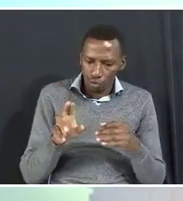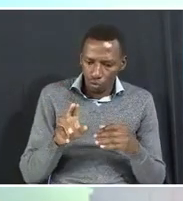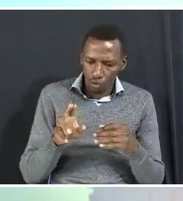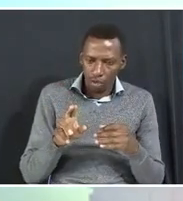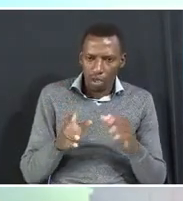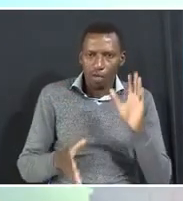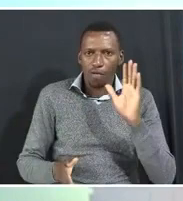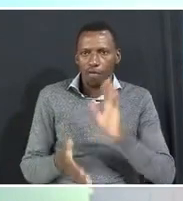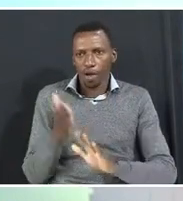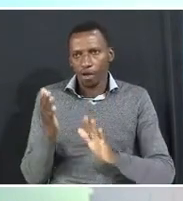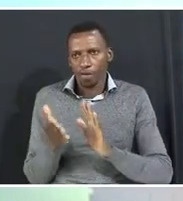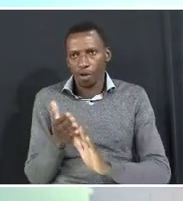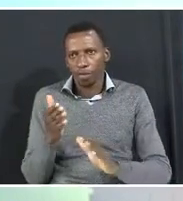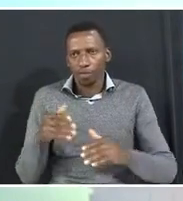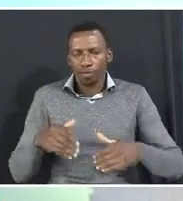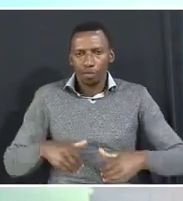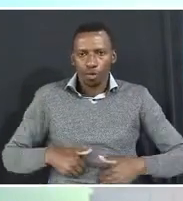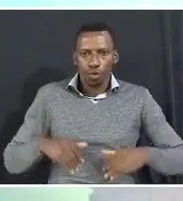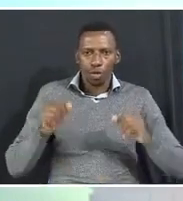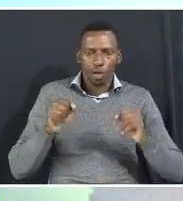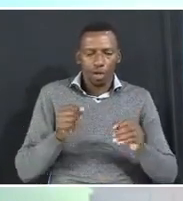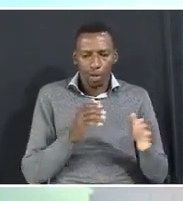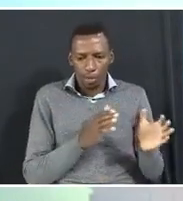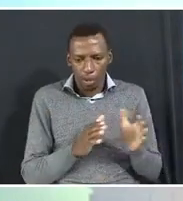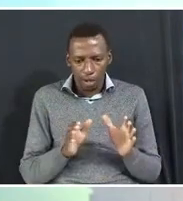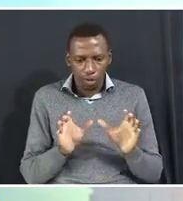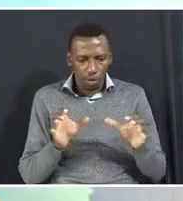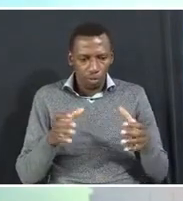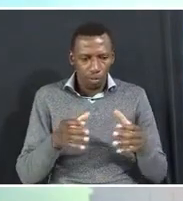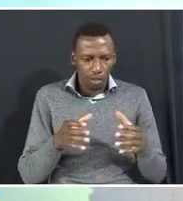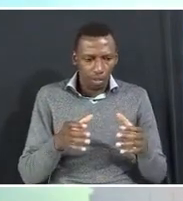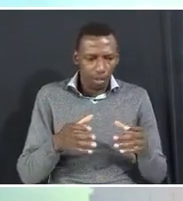local youth can also organize community outreach